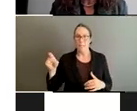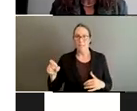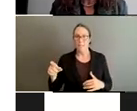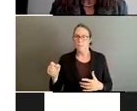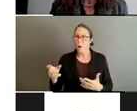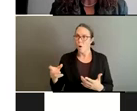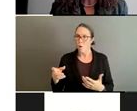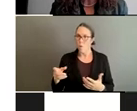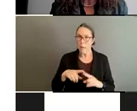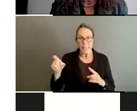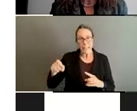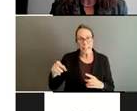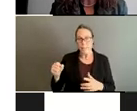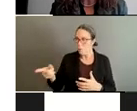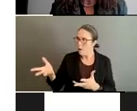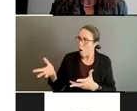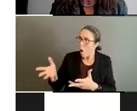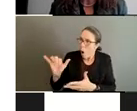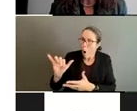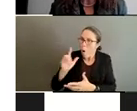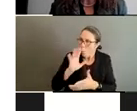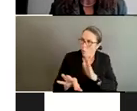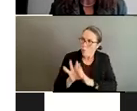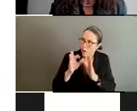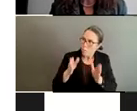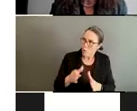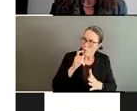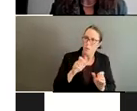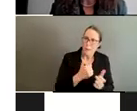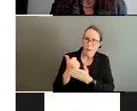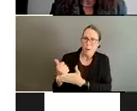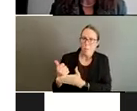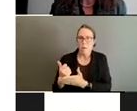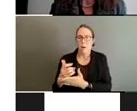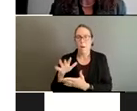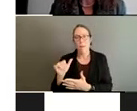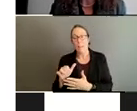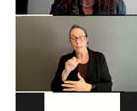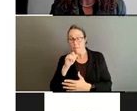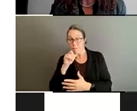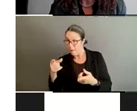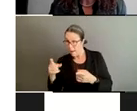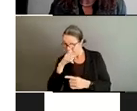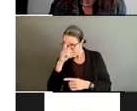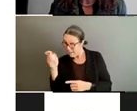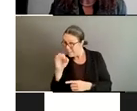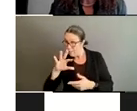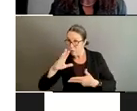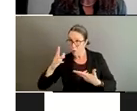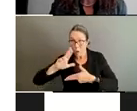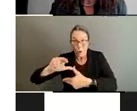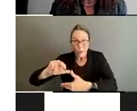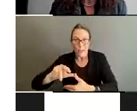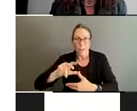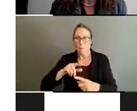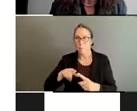them with resources in the community that would be able to help them. Because while it wasn't a need that came about because of the hurricane, we